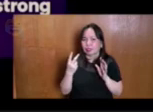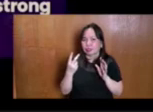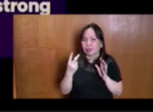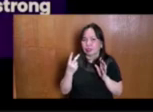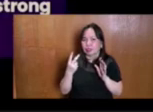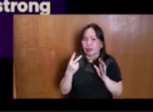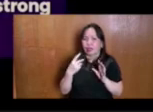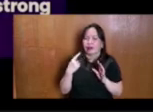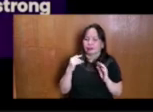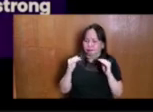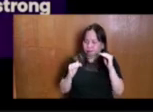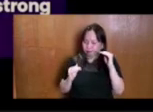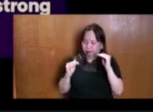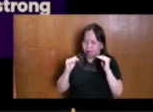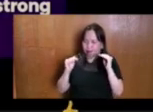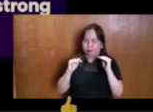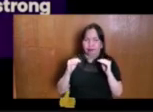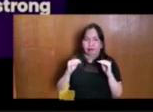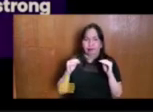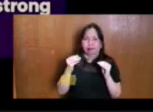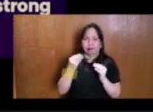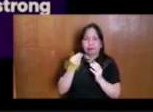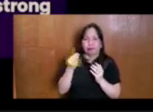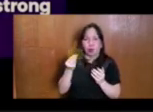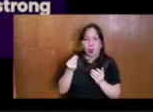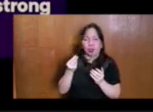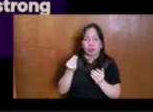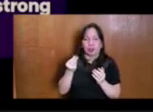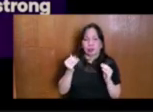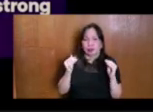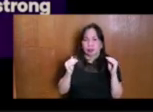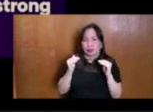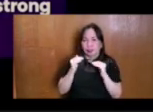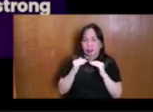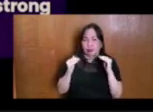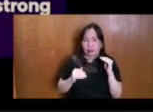on the income inequality. No, unions